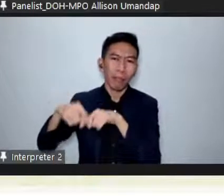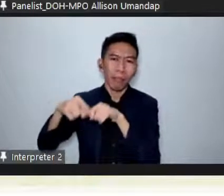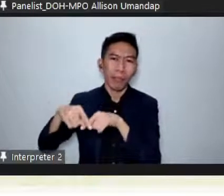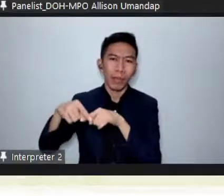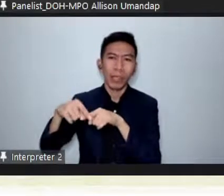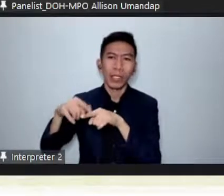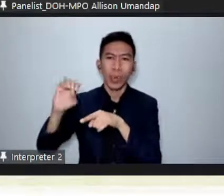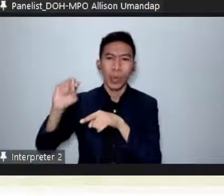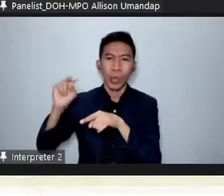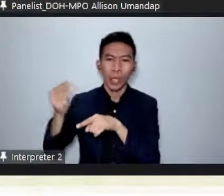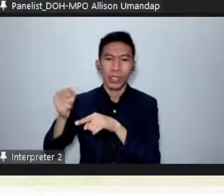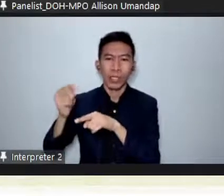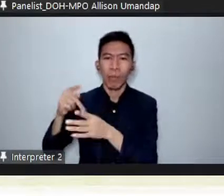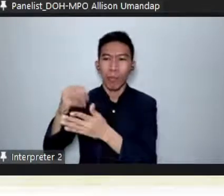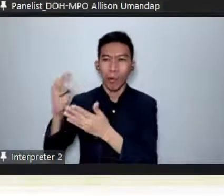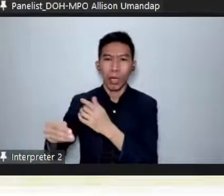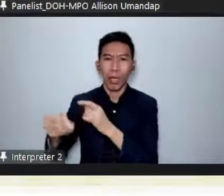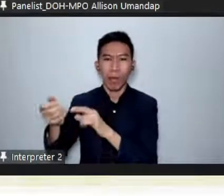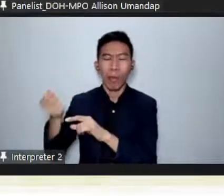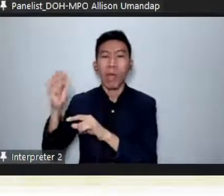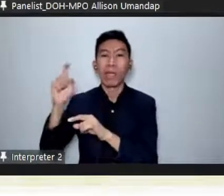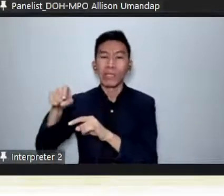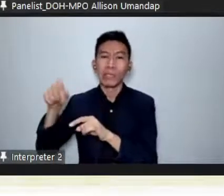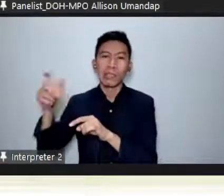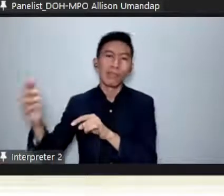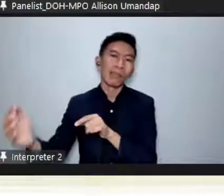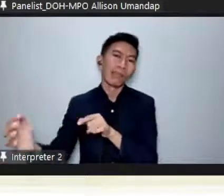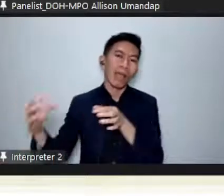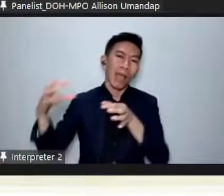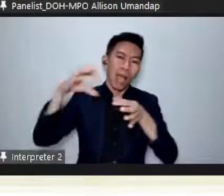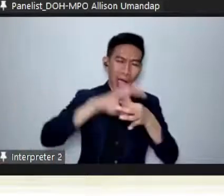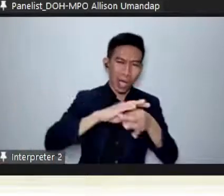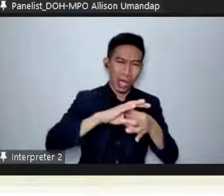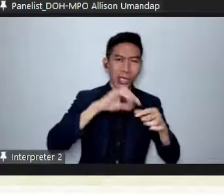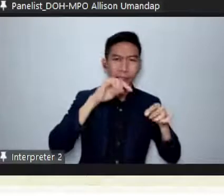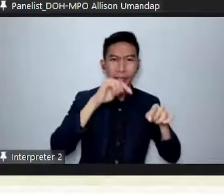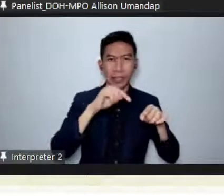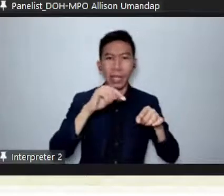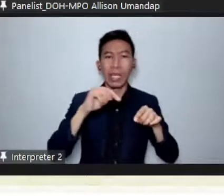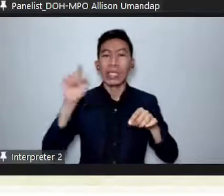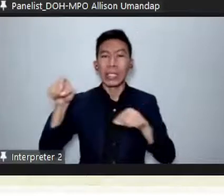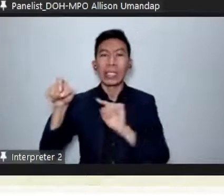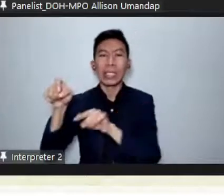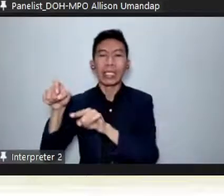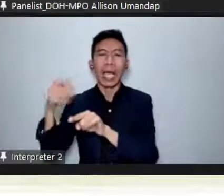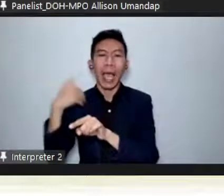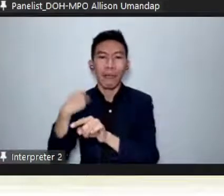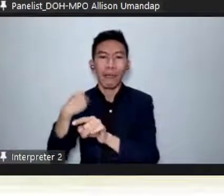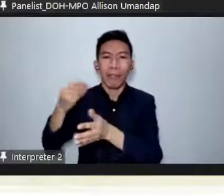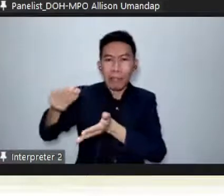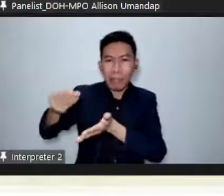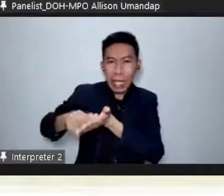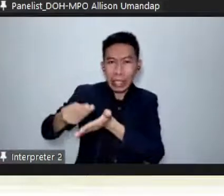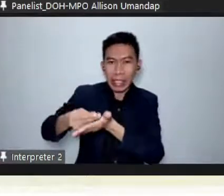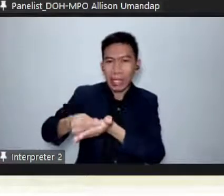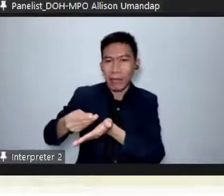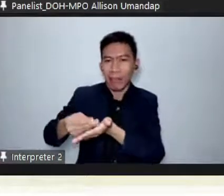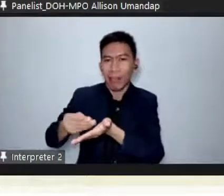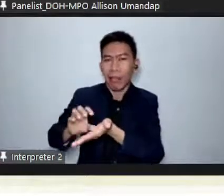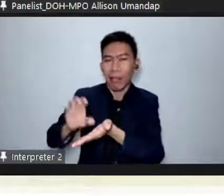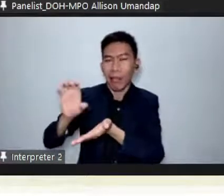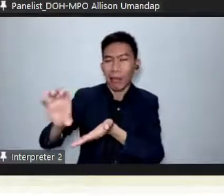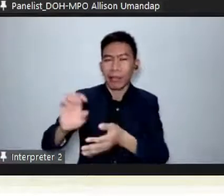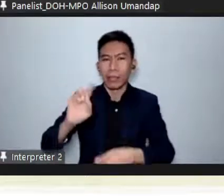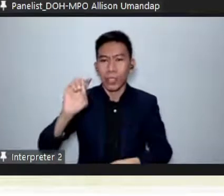NCD programs without a line item budget of its own. If the DOH Cancer